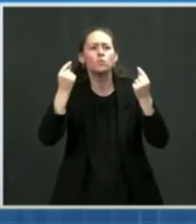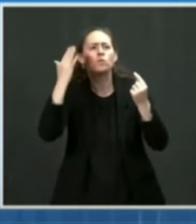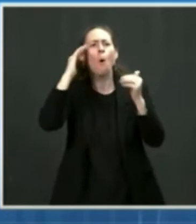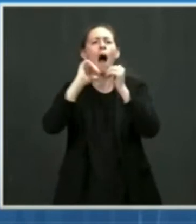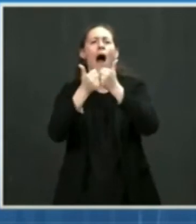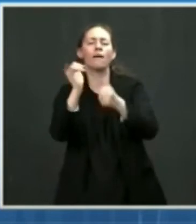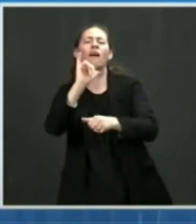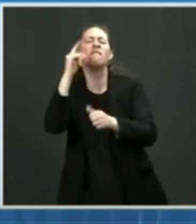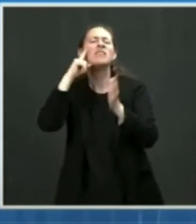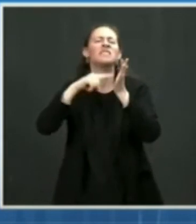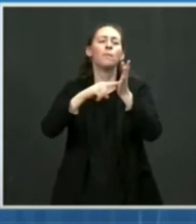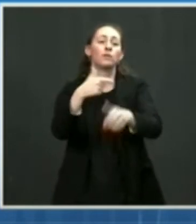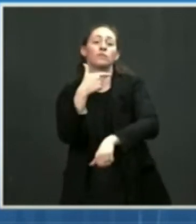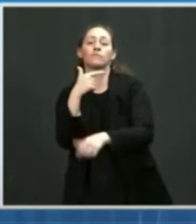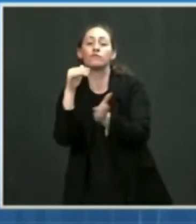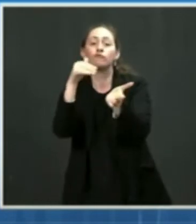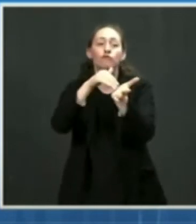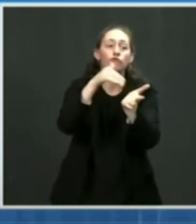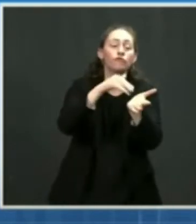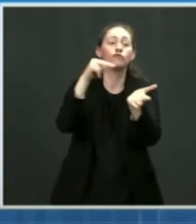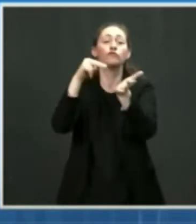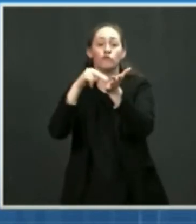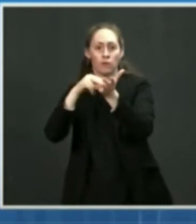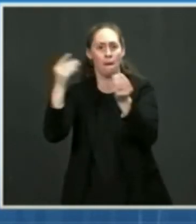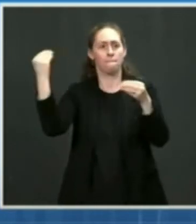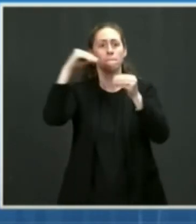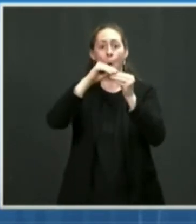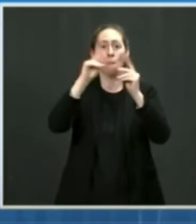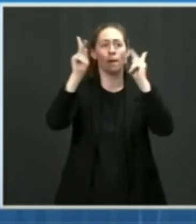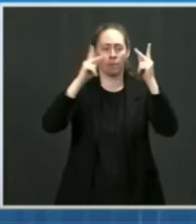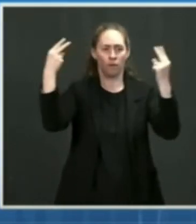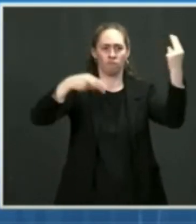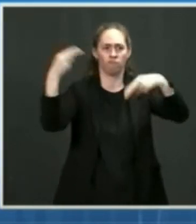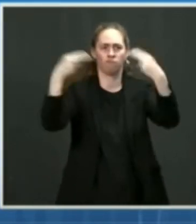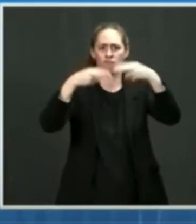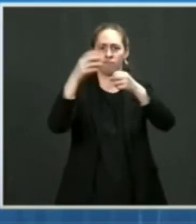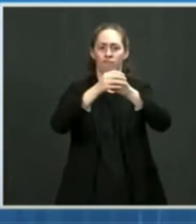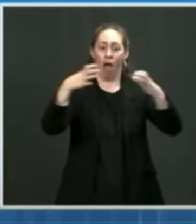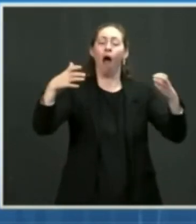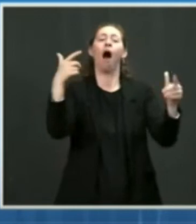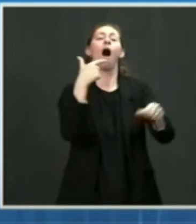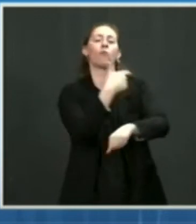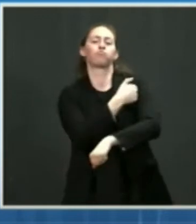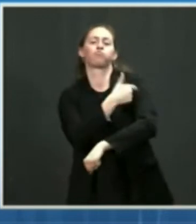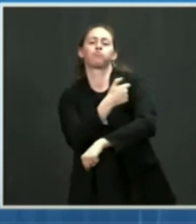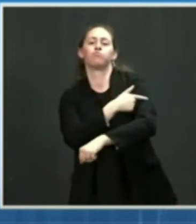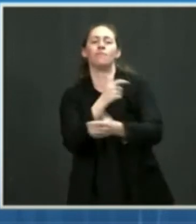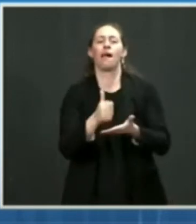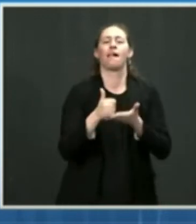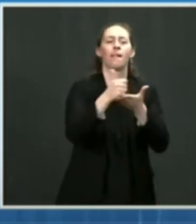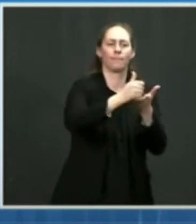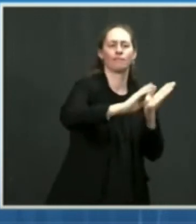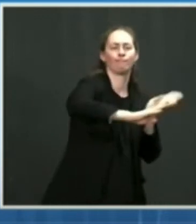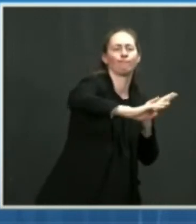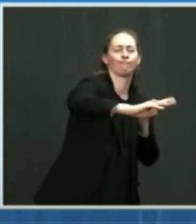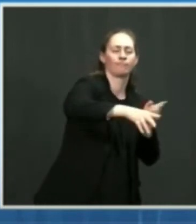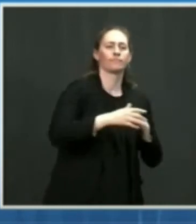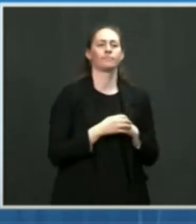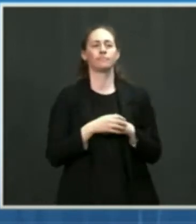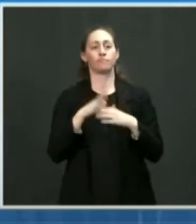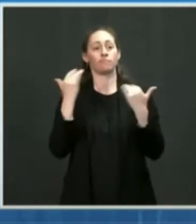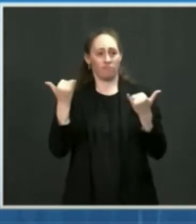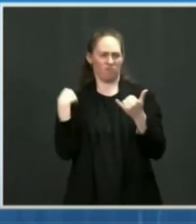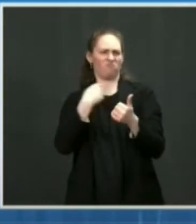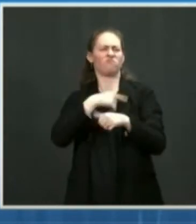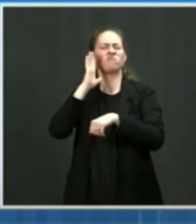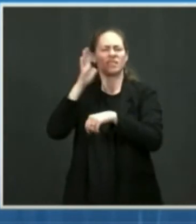sites. So on this front, we're excited to announce today a new federally run mass vaccination site in Central Point,